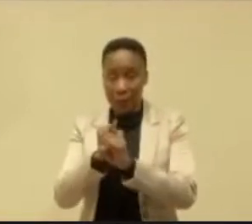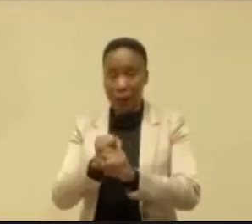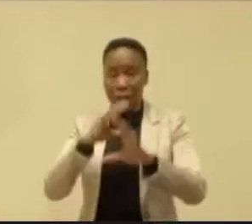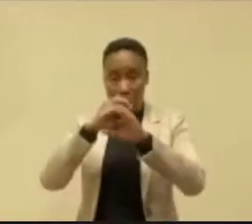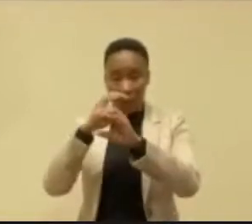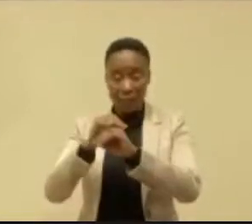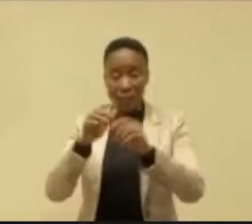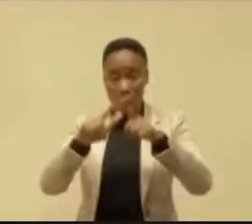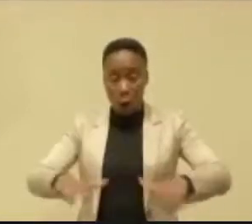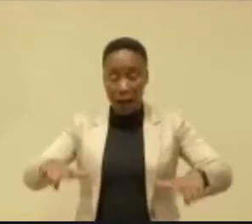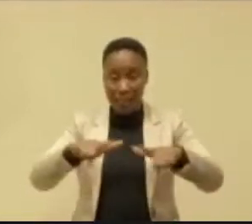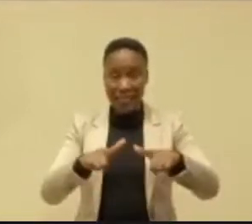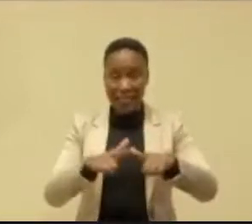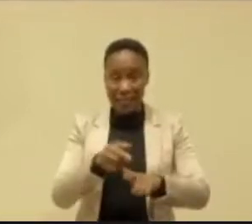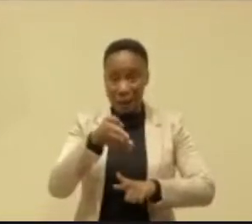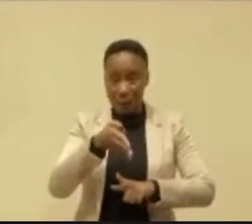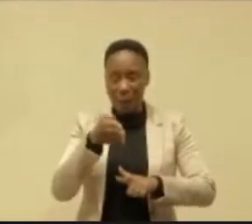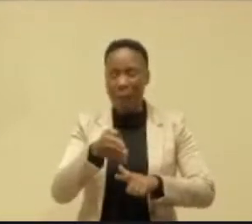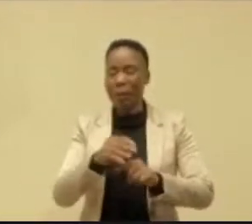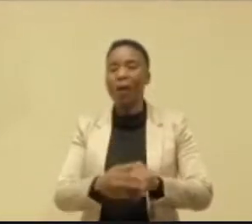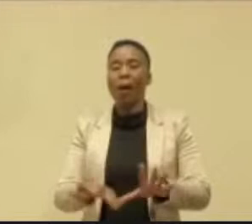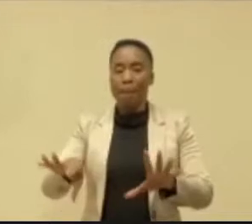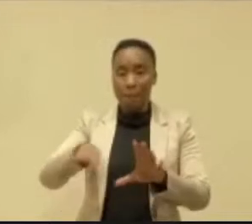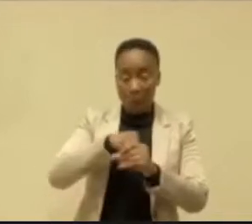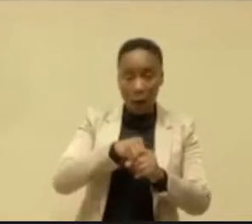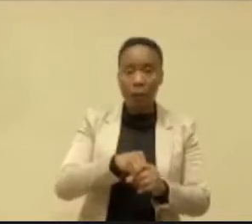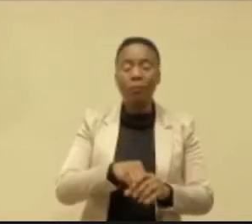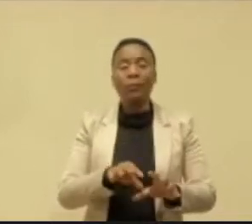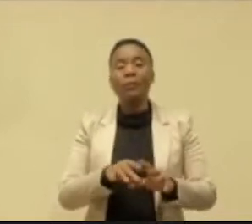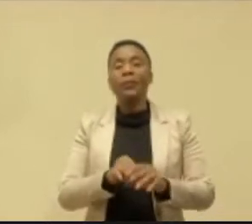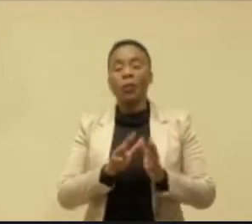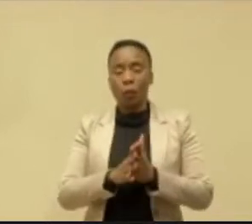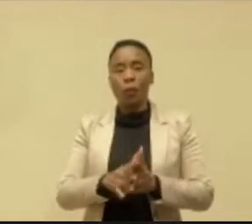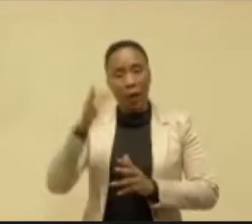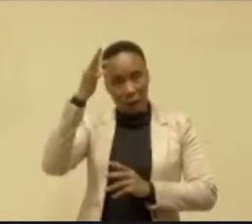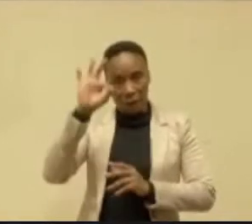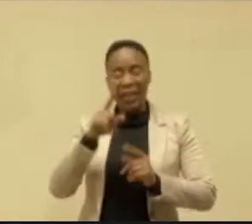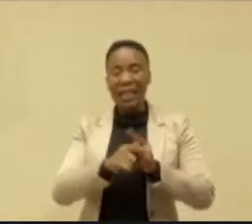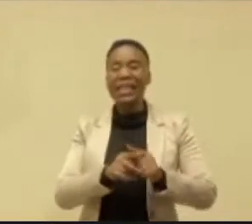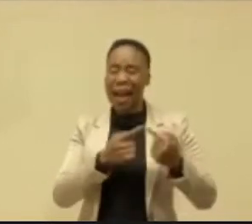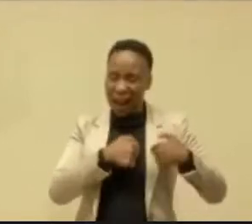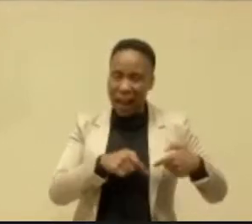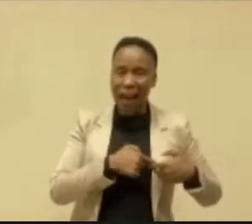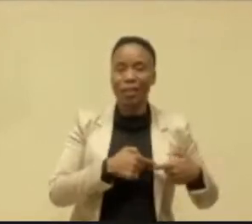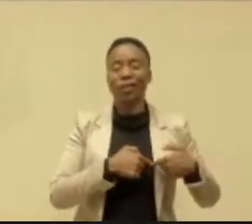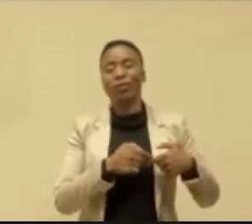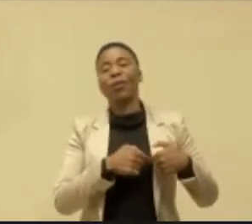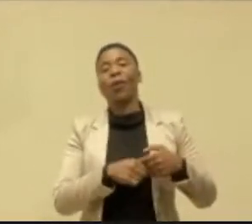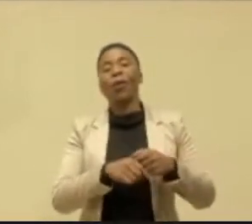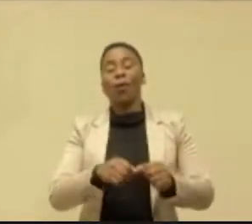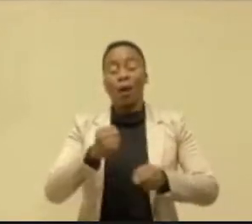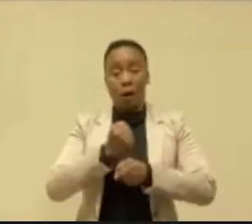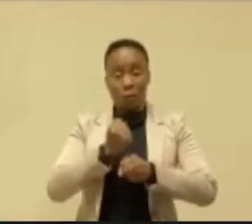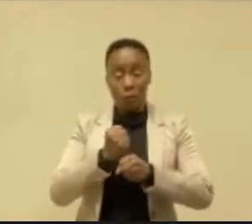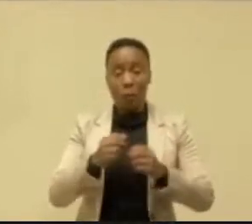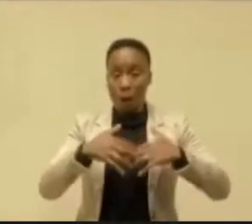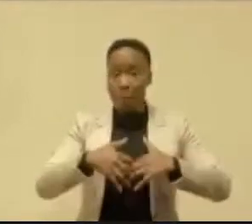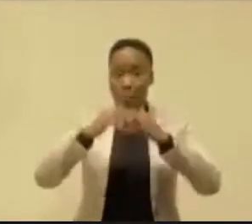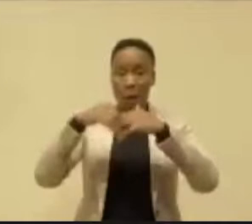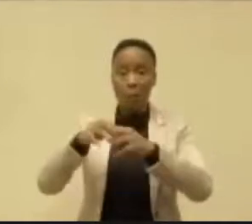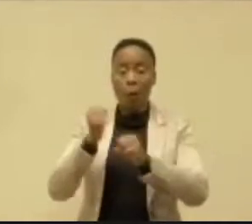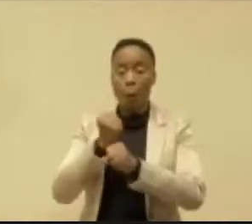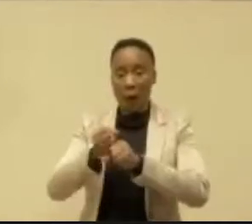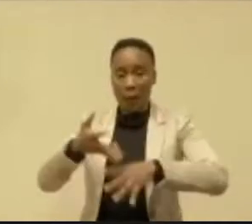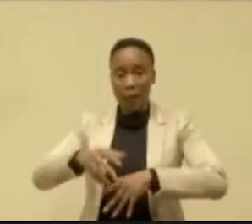localization is therefore at the heart of government's strategy to create sustainable jobs for south africa and build the economy